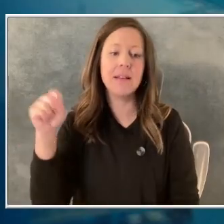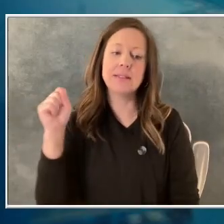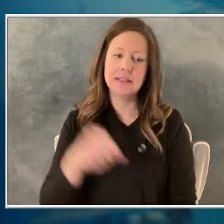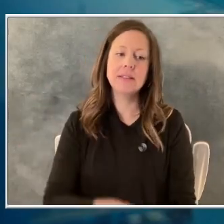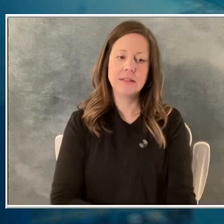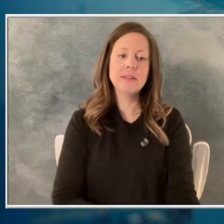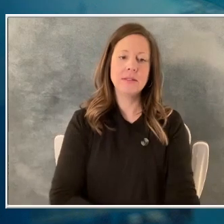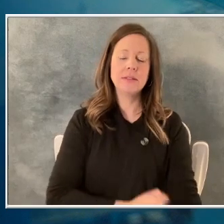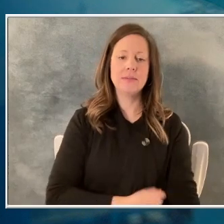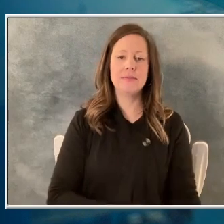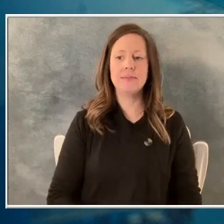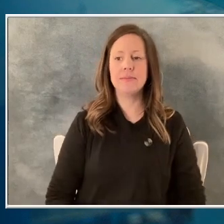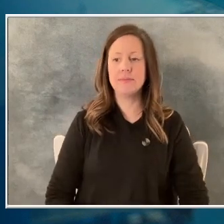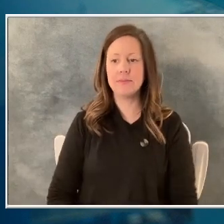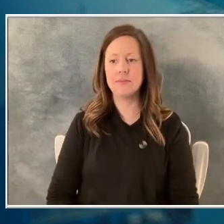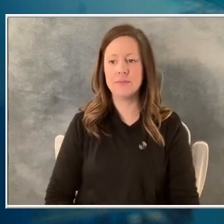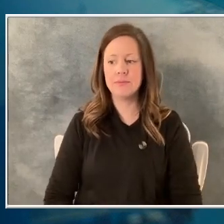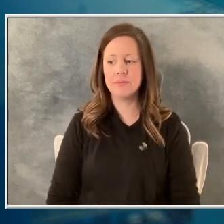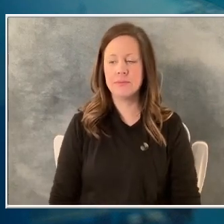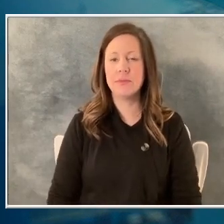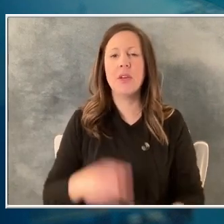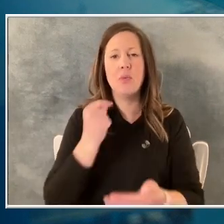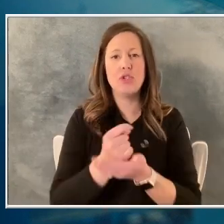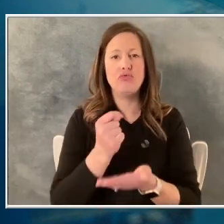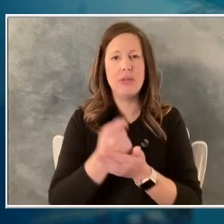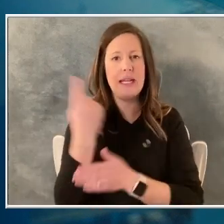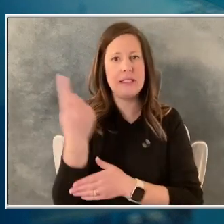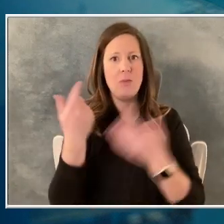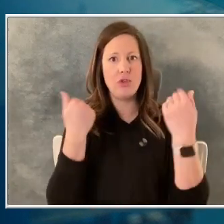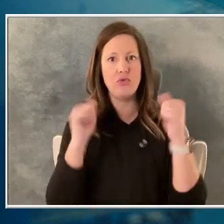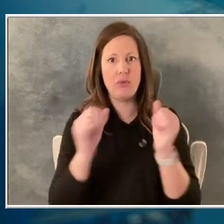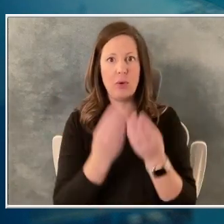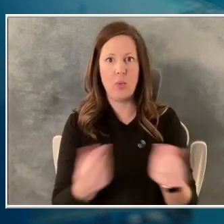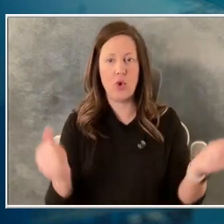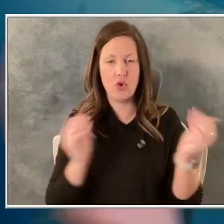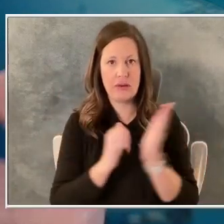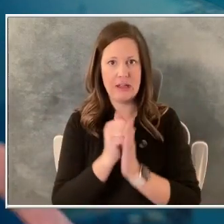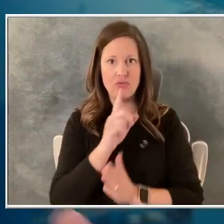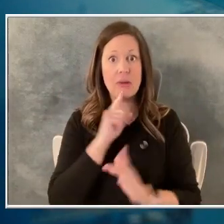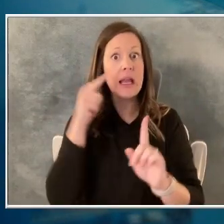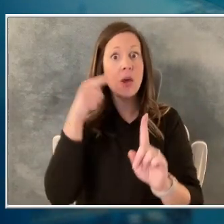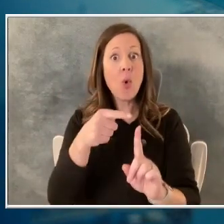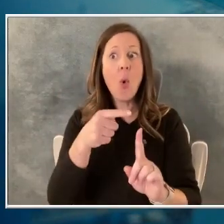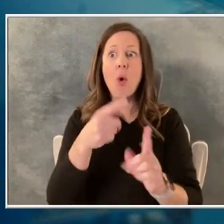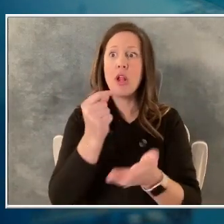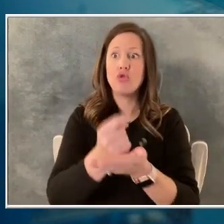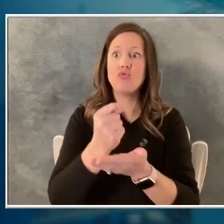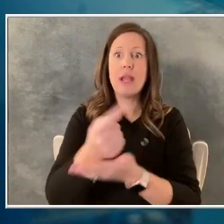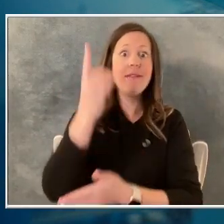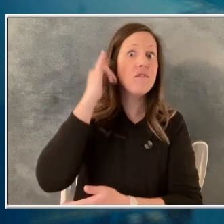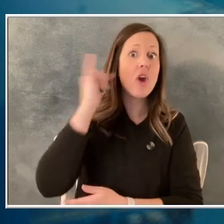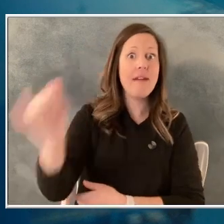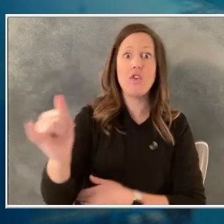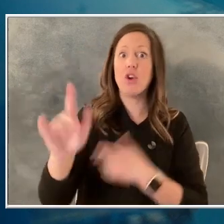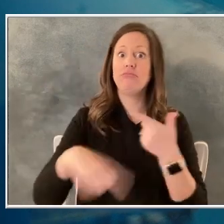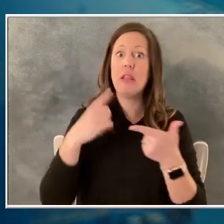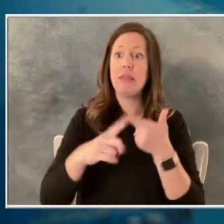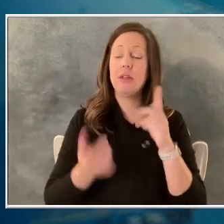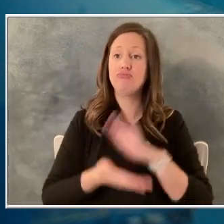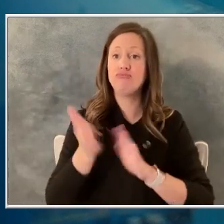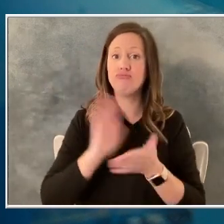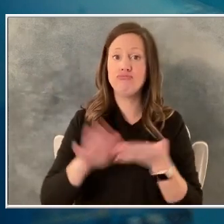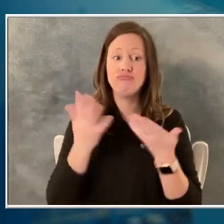a patient to try to cure the cancer, the goal is not to treat them for the rest of their lives. And so when we're treating with curative